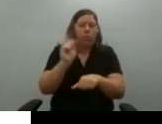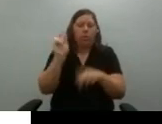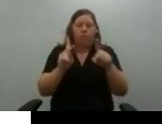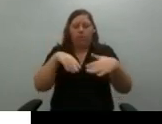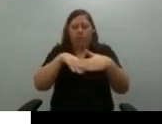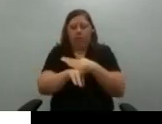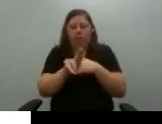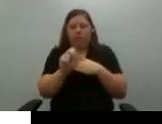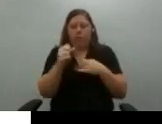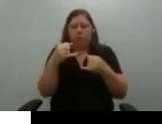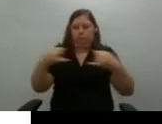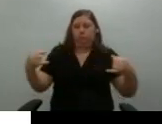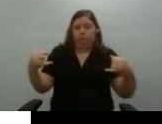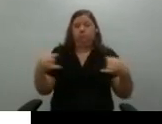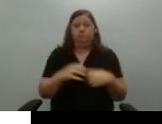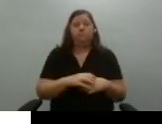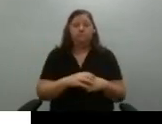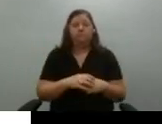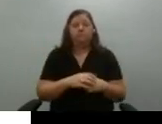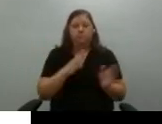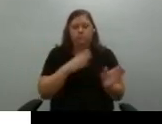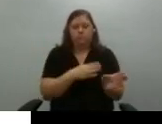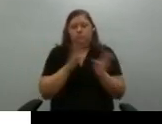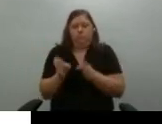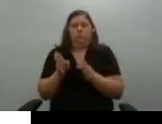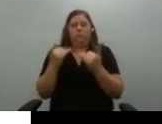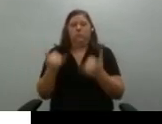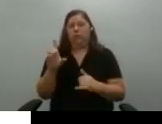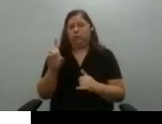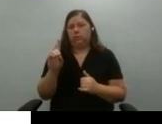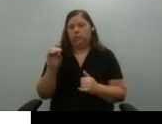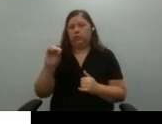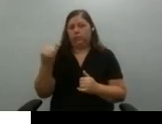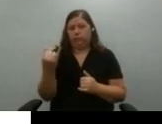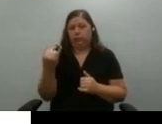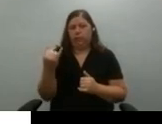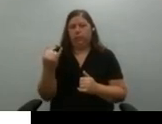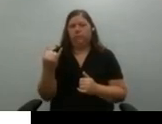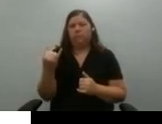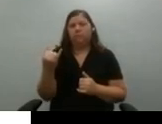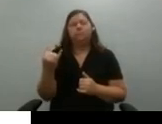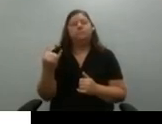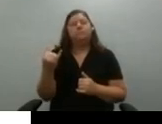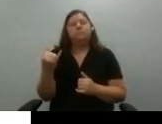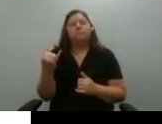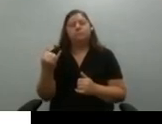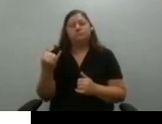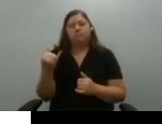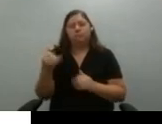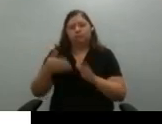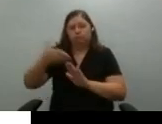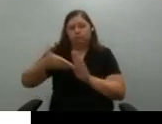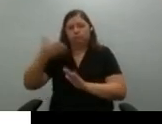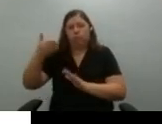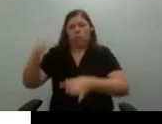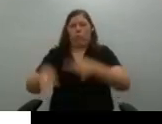along the border. Over on the right is the Department of Justice, which operates the immigration